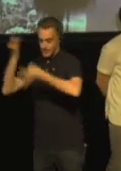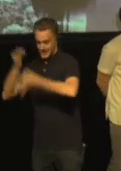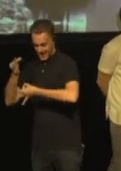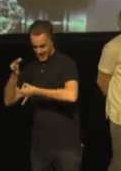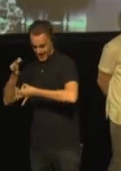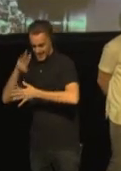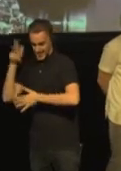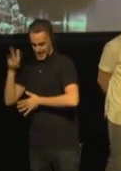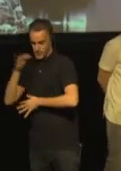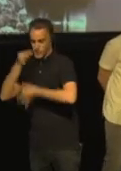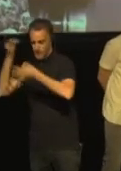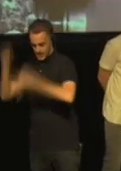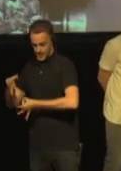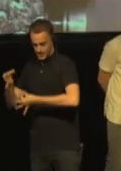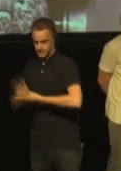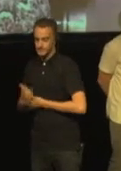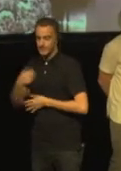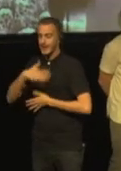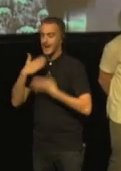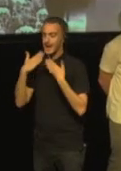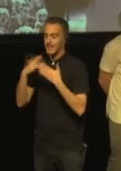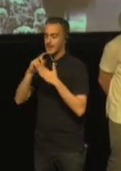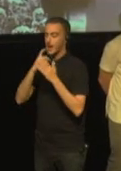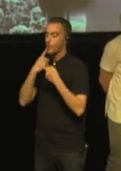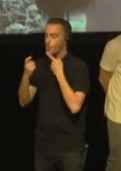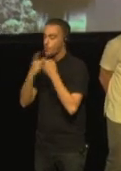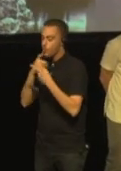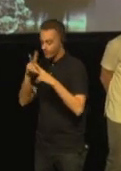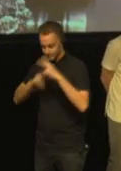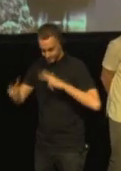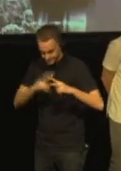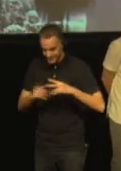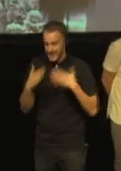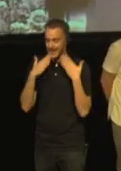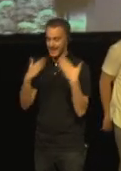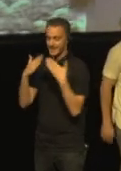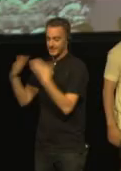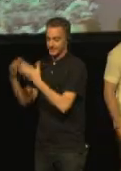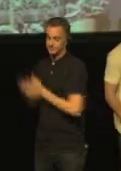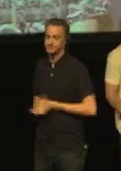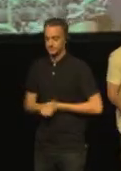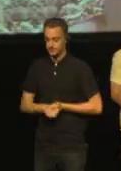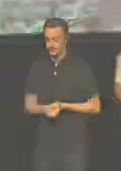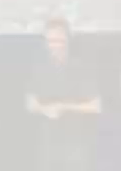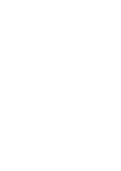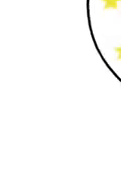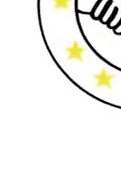part in the survey. Your input was greatly appreciated. Thank you. Thank you both.